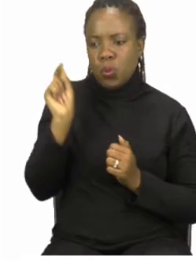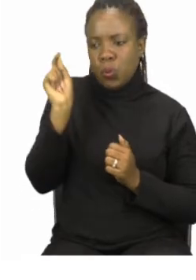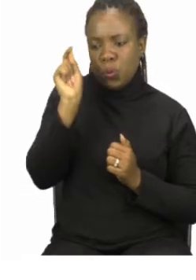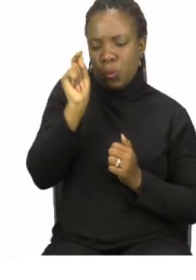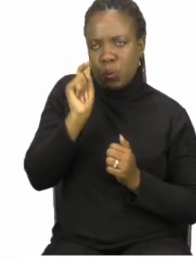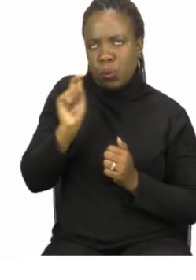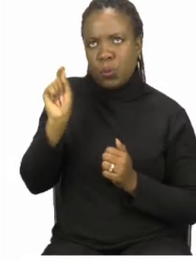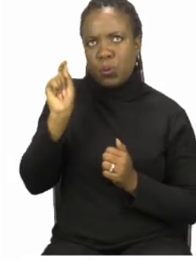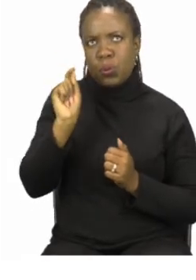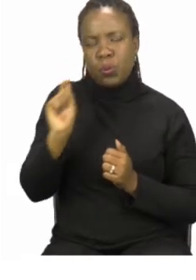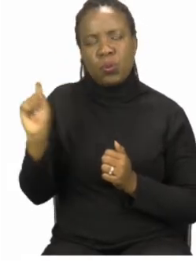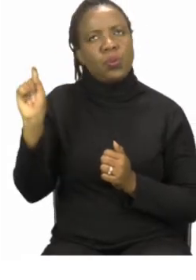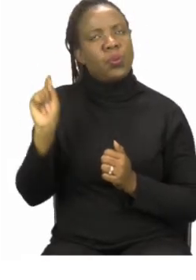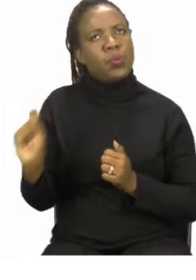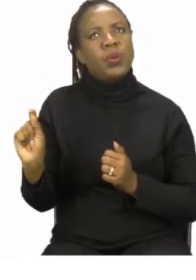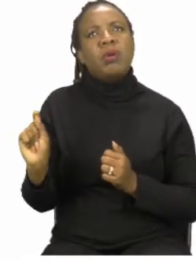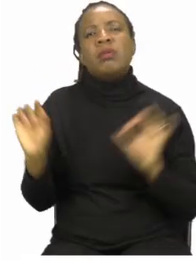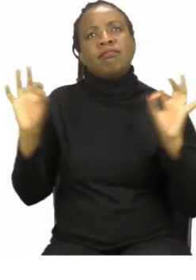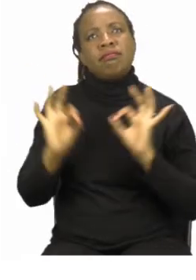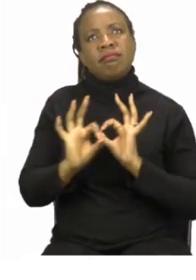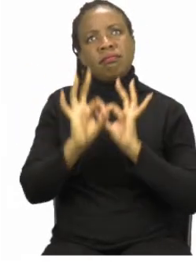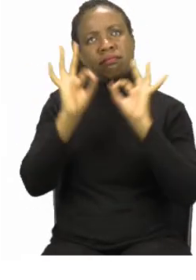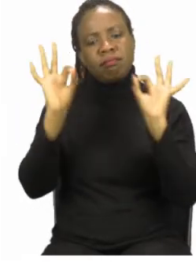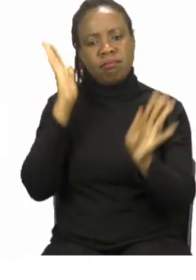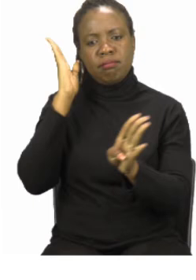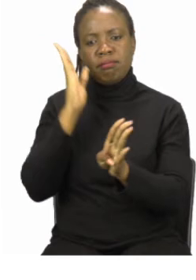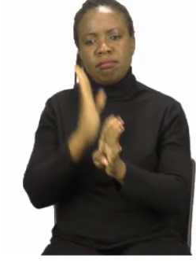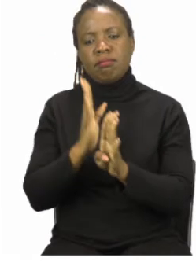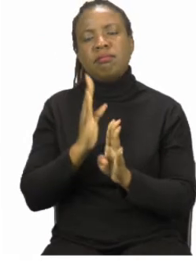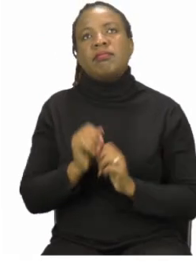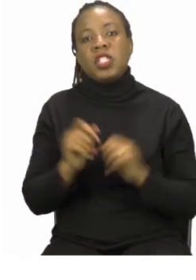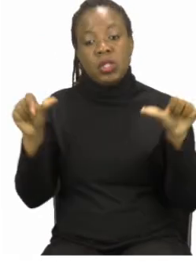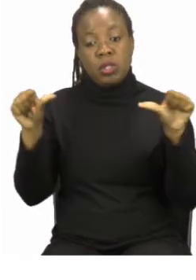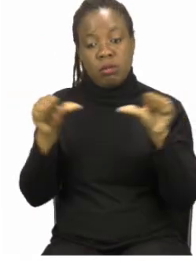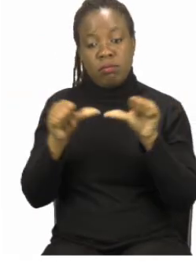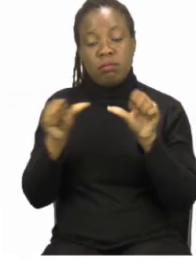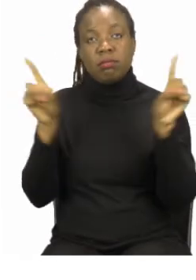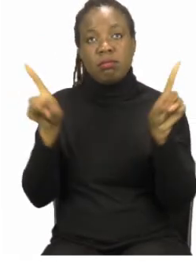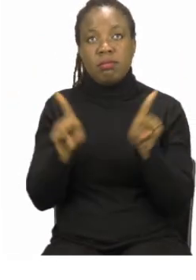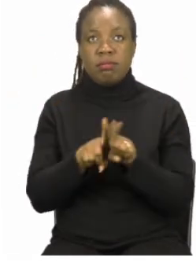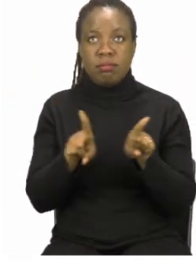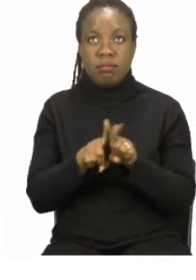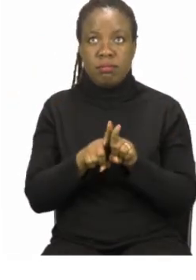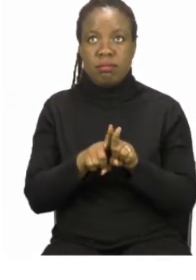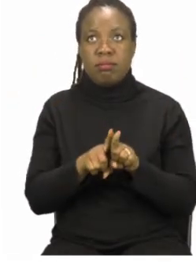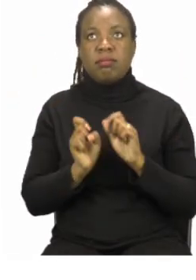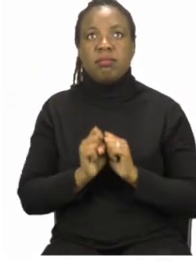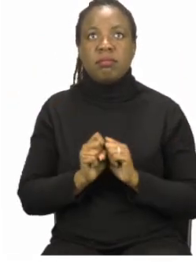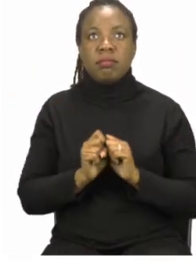correctly and make each letter the same size. After that, you're going to now be